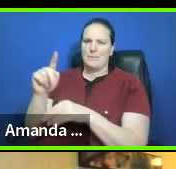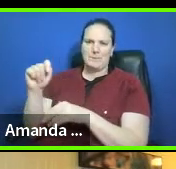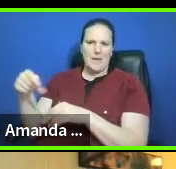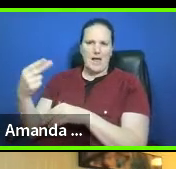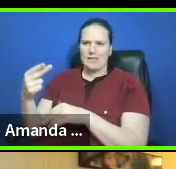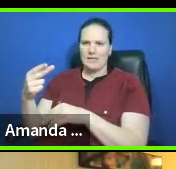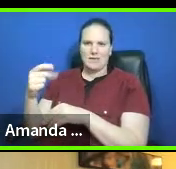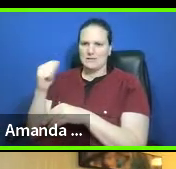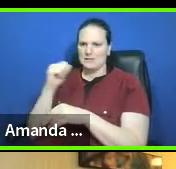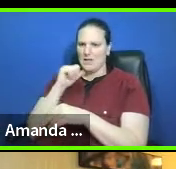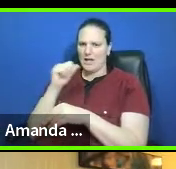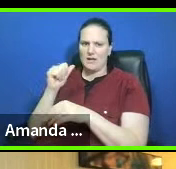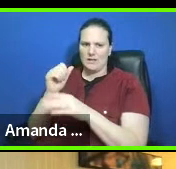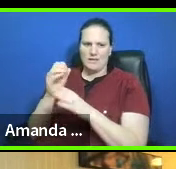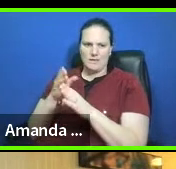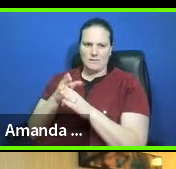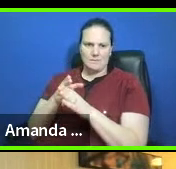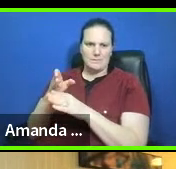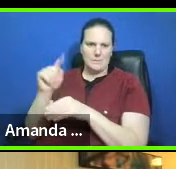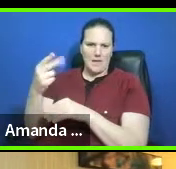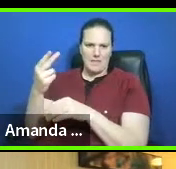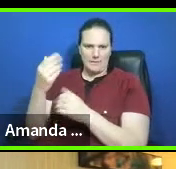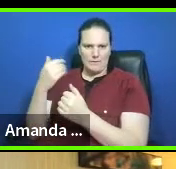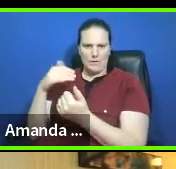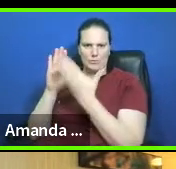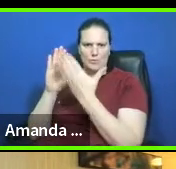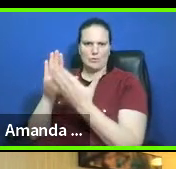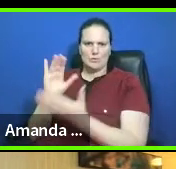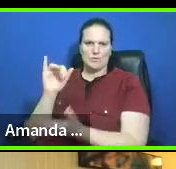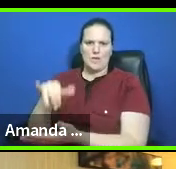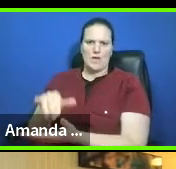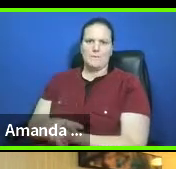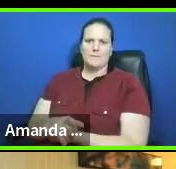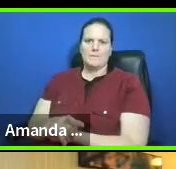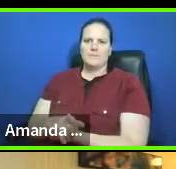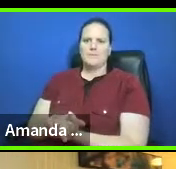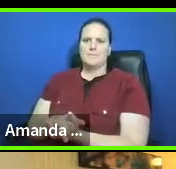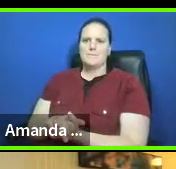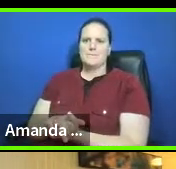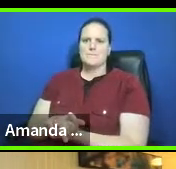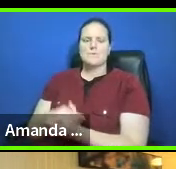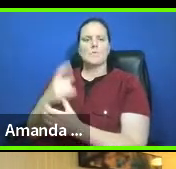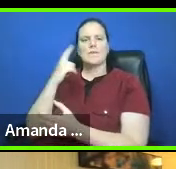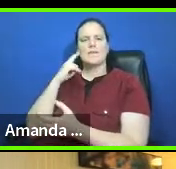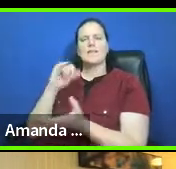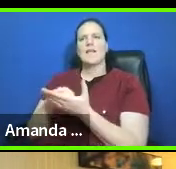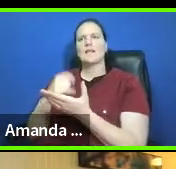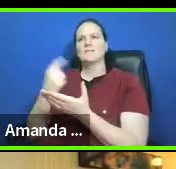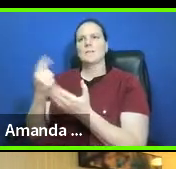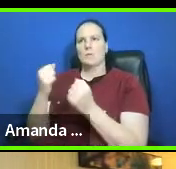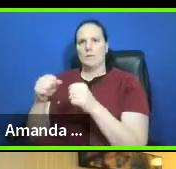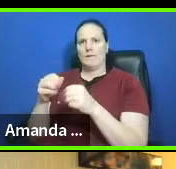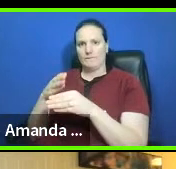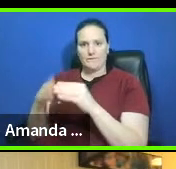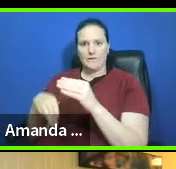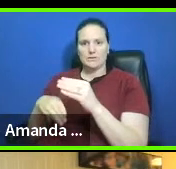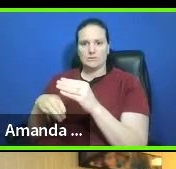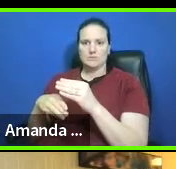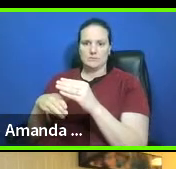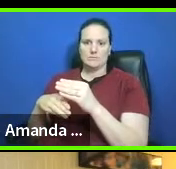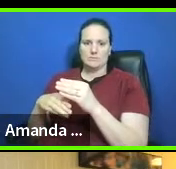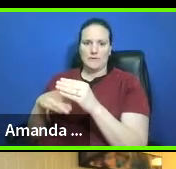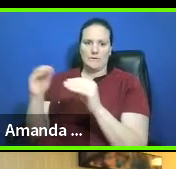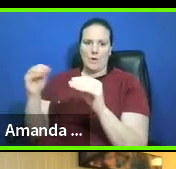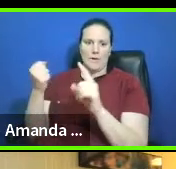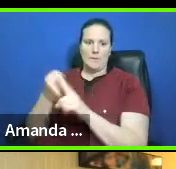main path that they have for that approach. So we think it's something we can get done and has minimal impact.